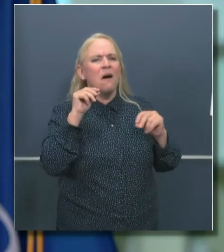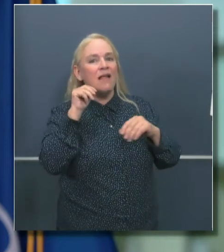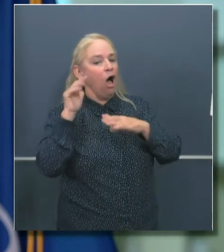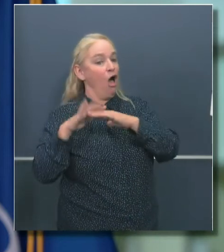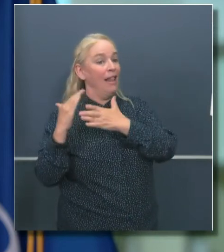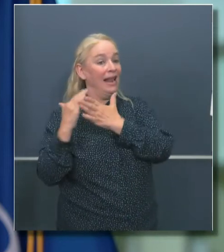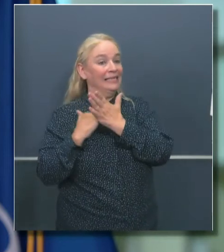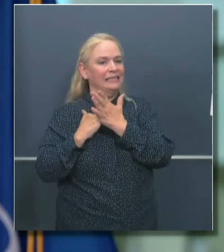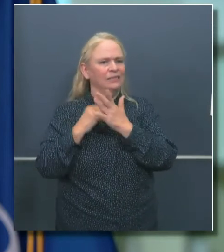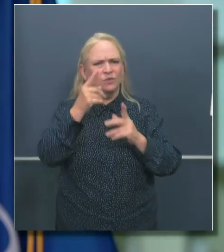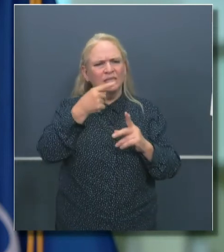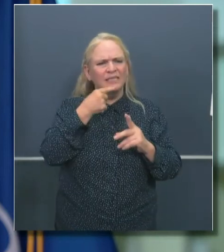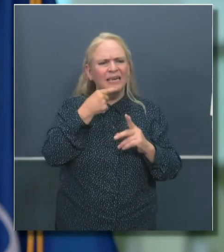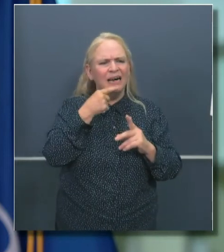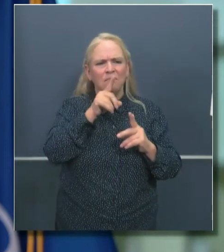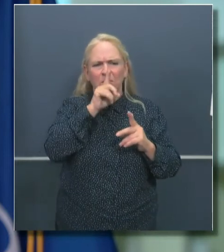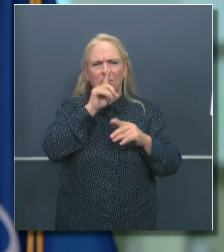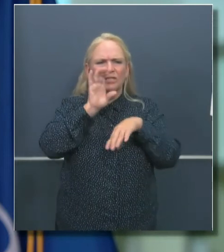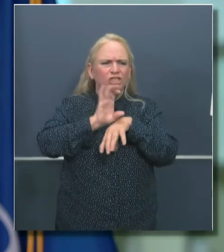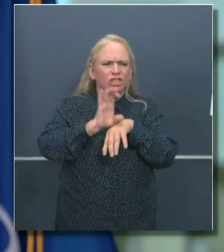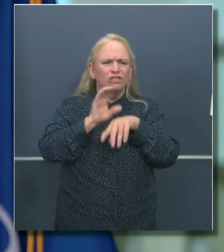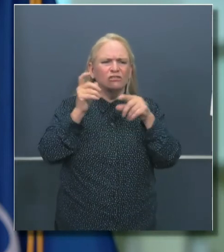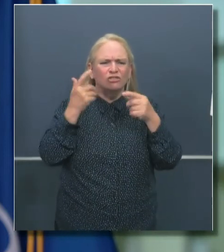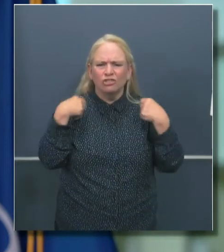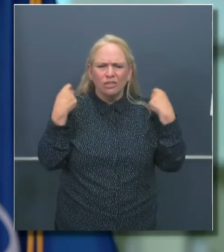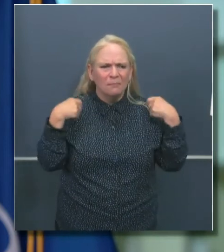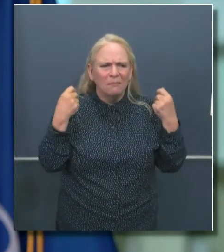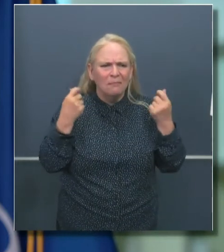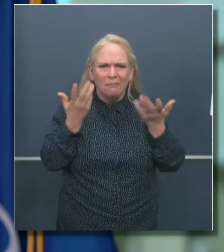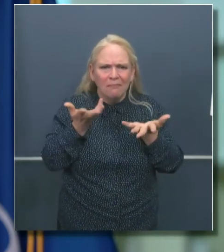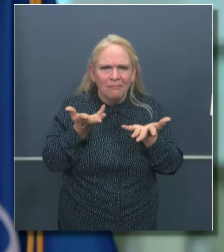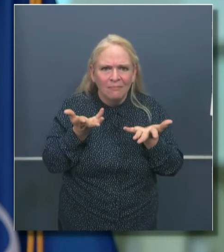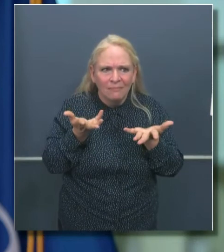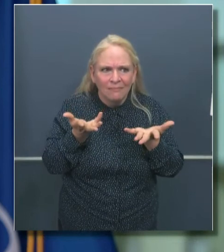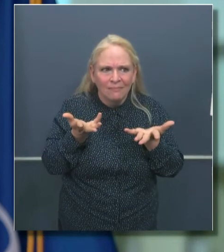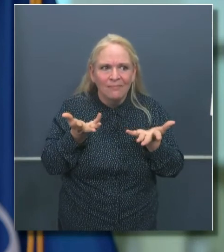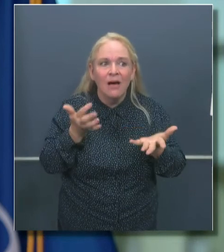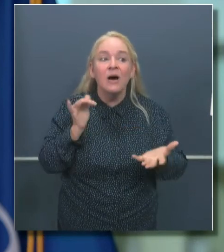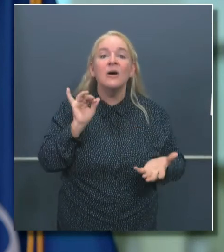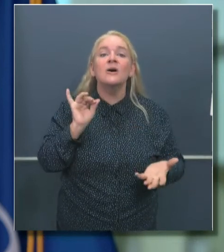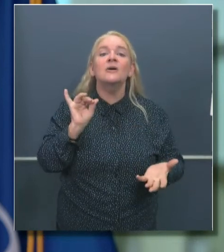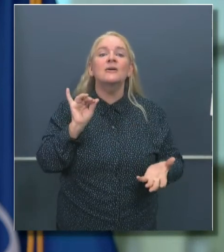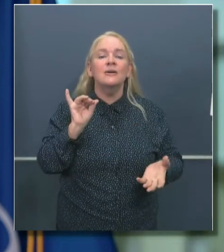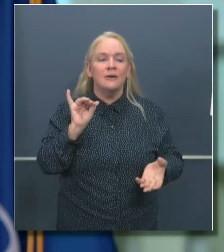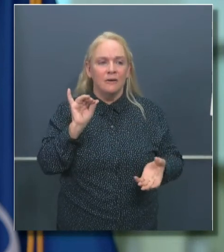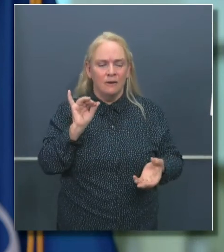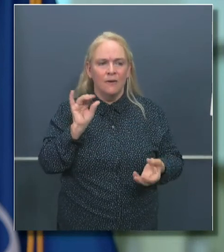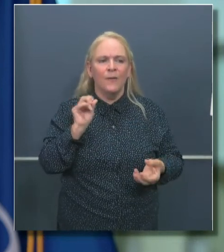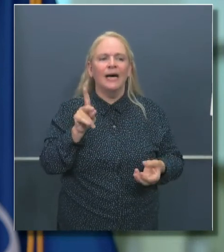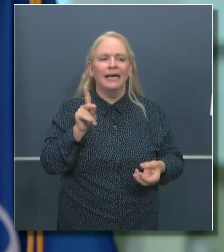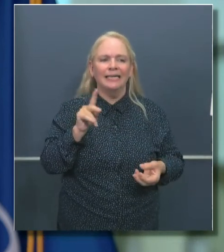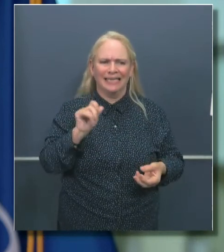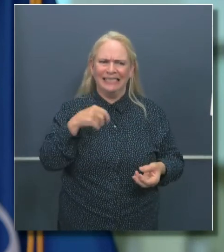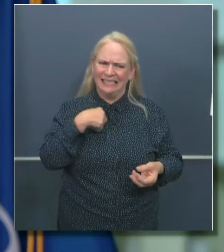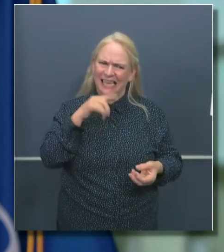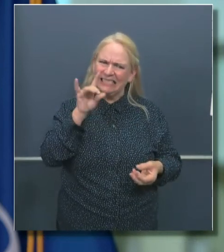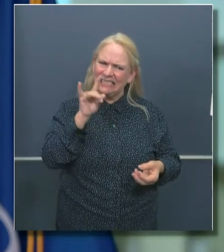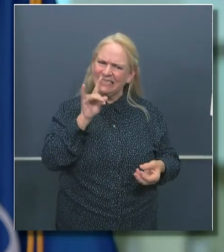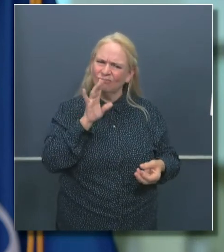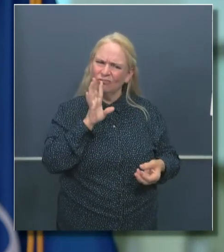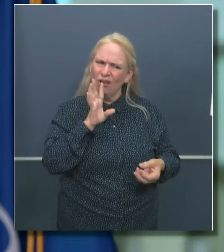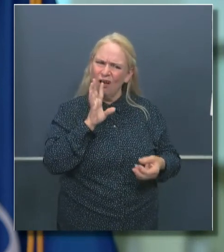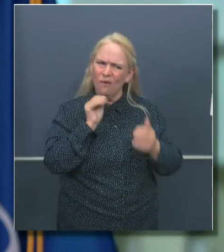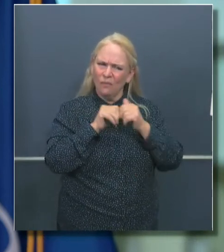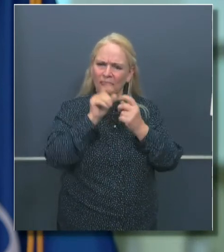places like churches and gyms and fitness. Sorry, I had a little feedback there. I had an opportunity to talk to many of you